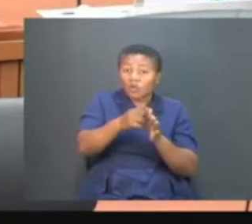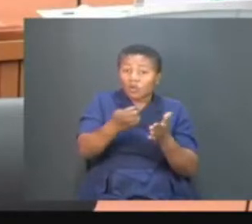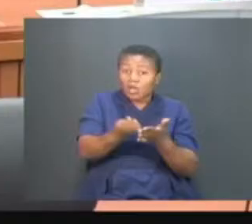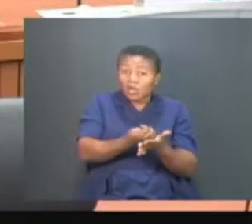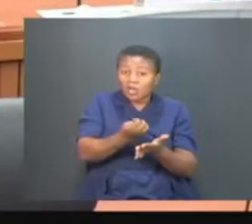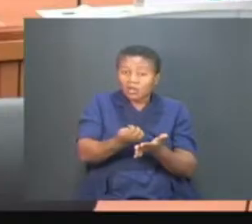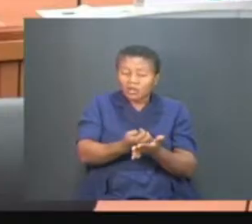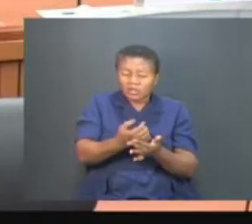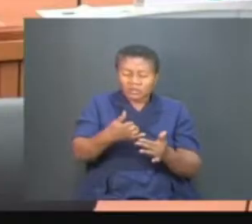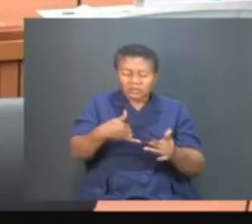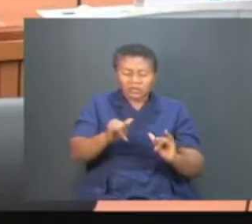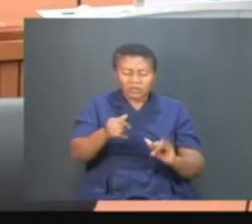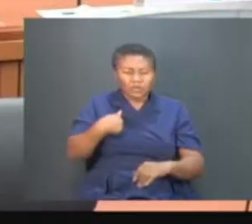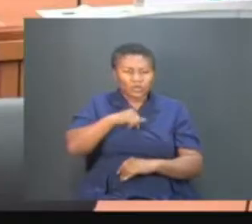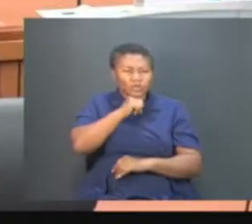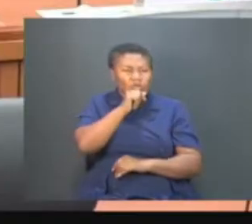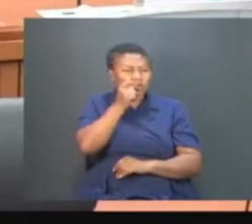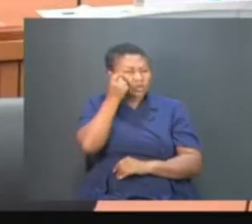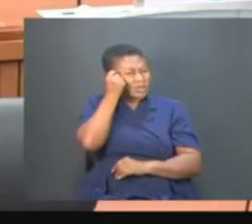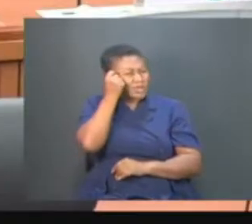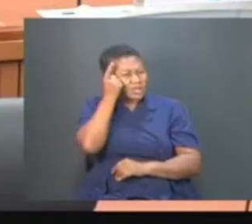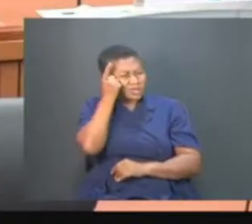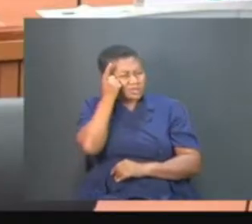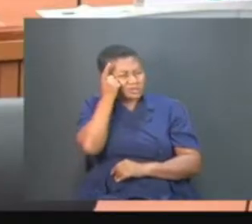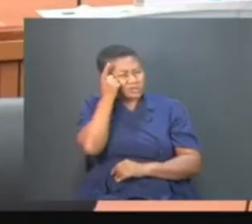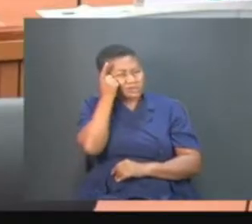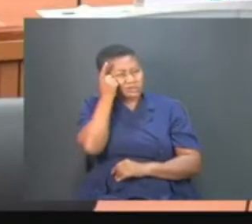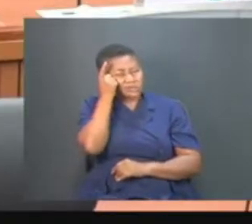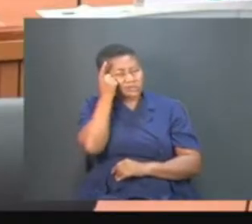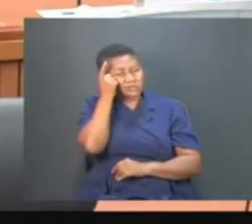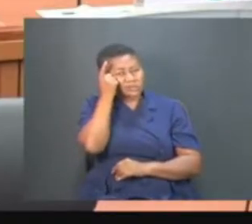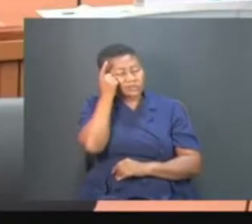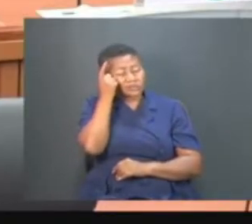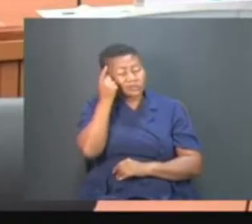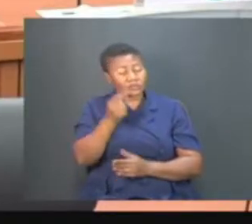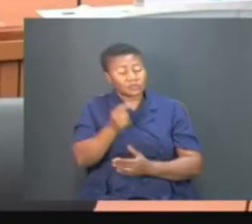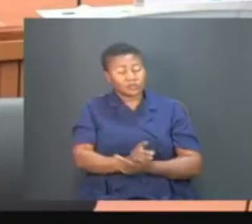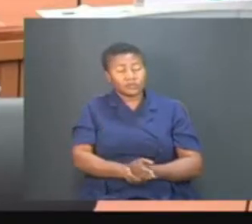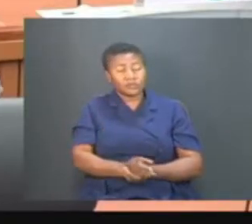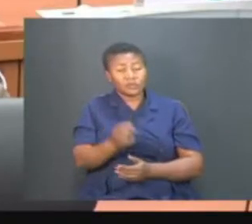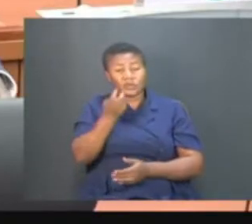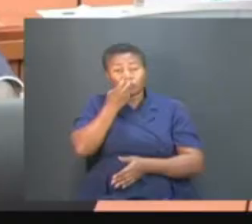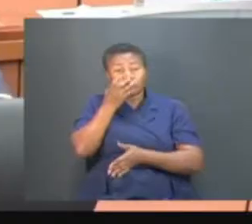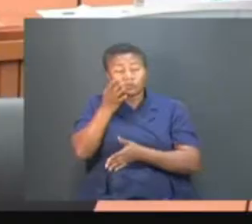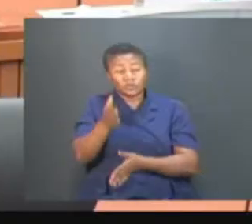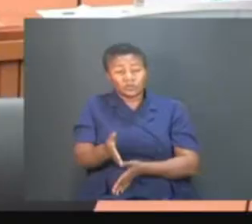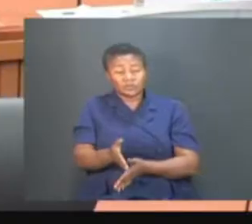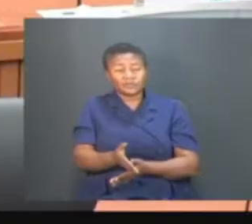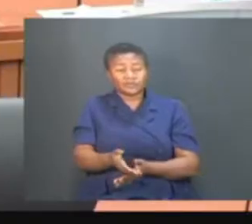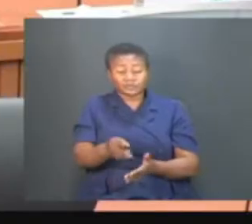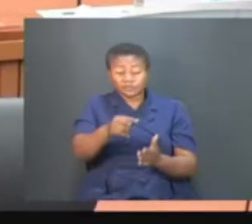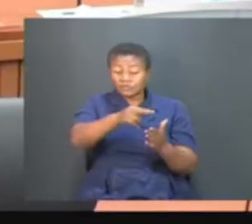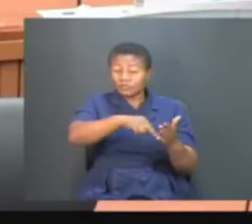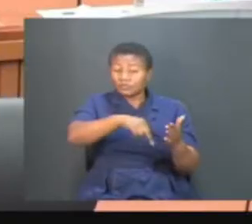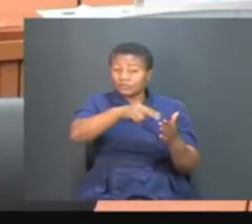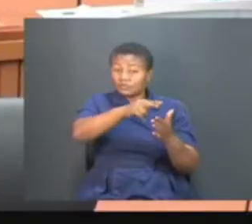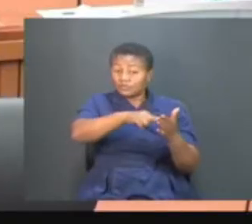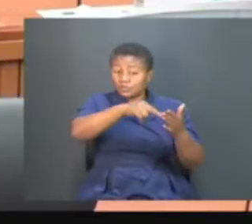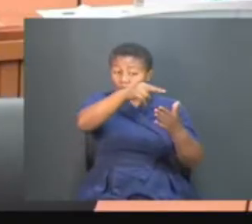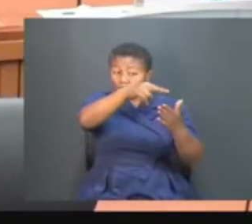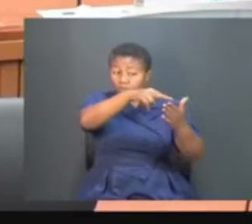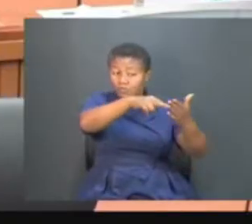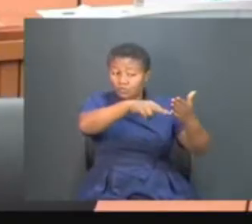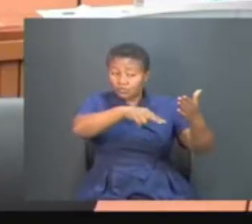understood the 24-hour economy up to date. And Mr. Speaker, if you go through, I'll go further to